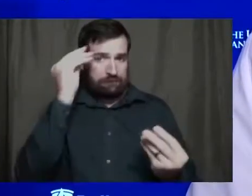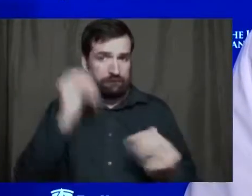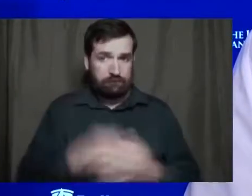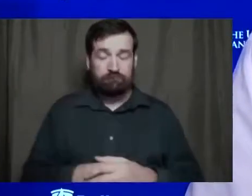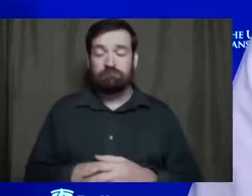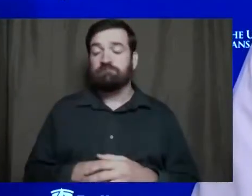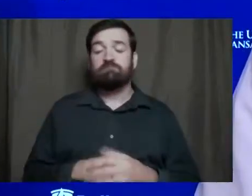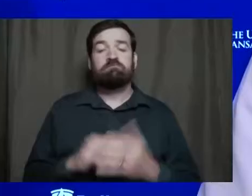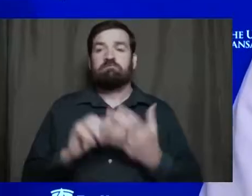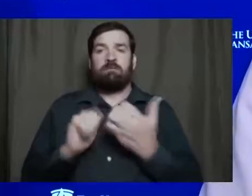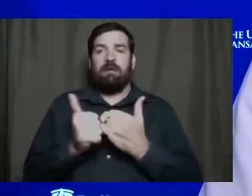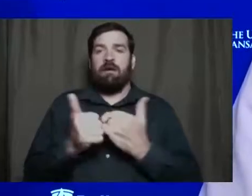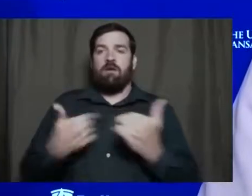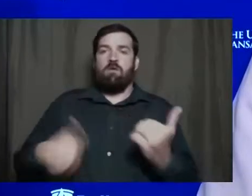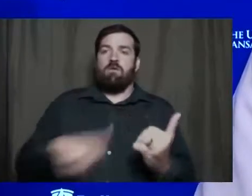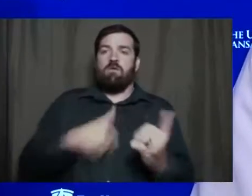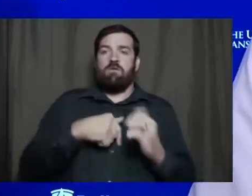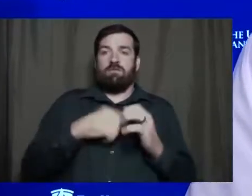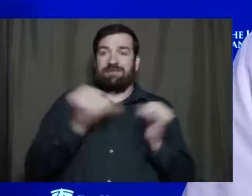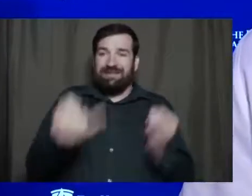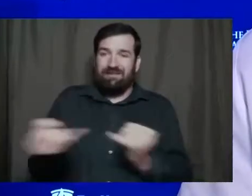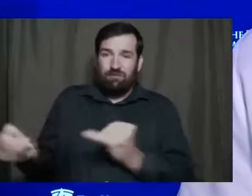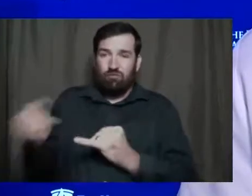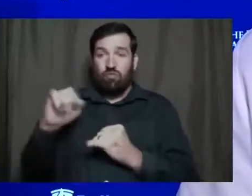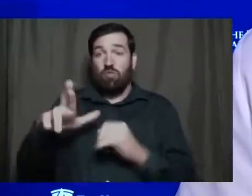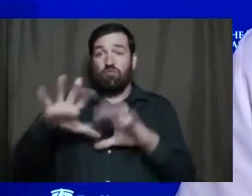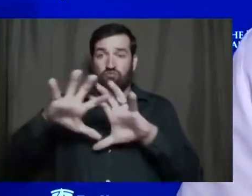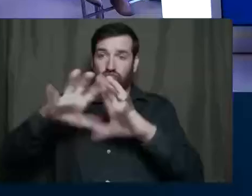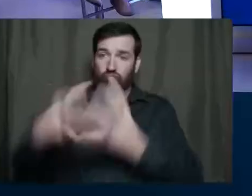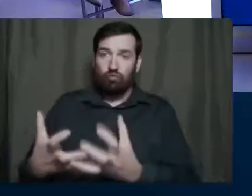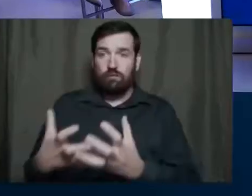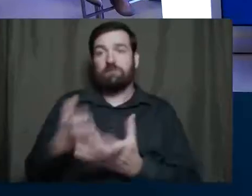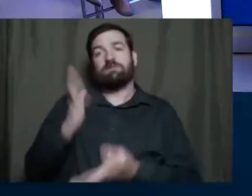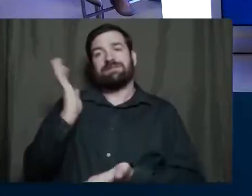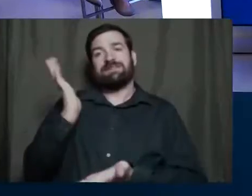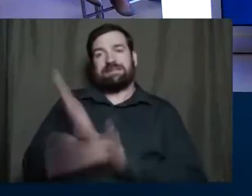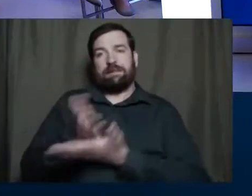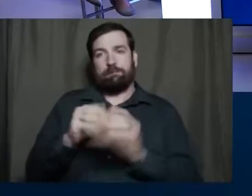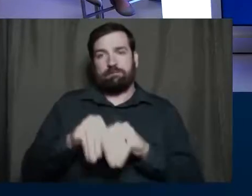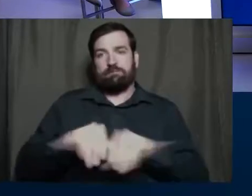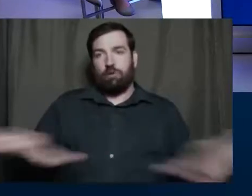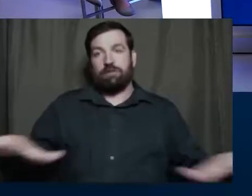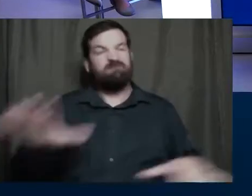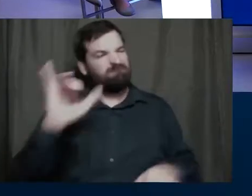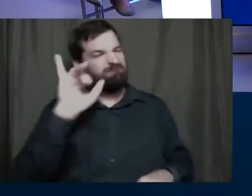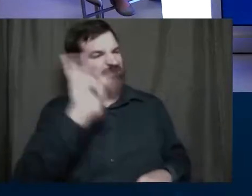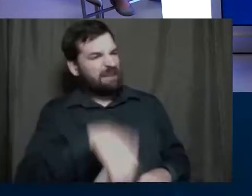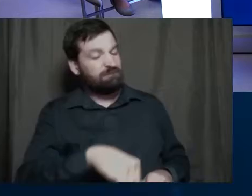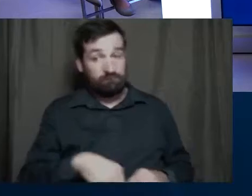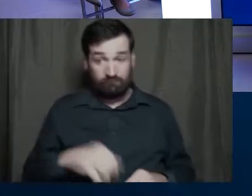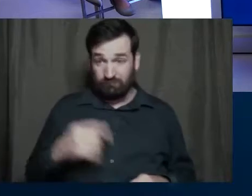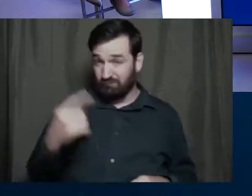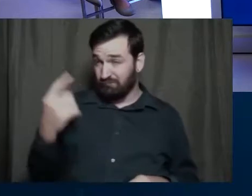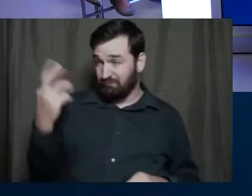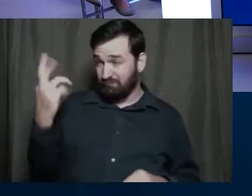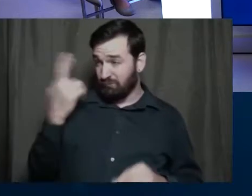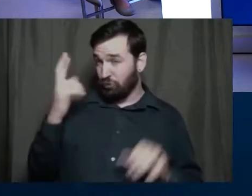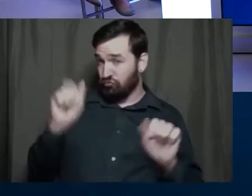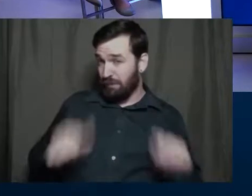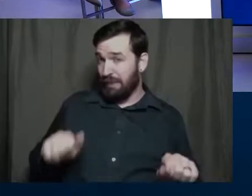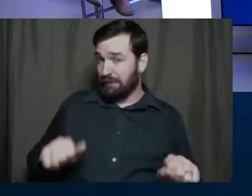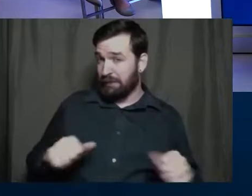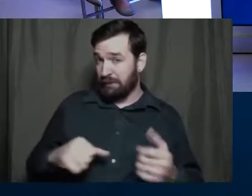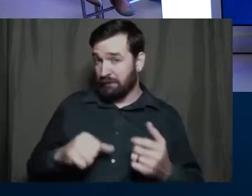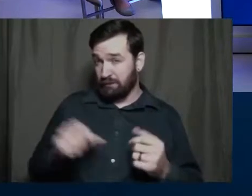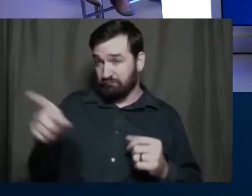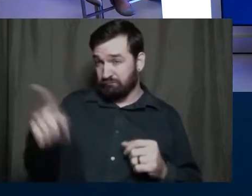as a group or individuals to help stop the spread of disease? Yeah, I think that's right. Is it realistic? Is it a realistic thing that folks